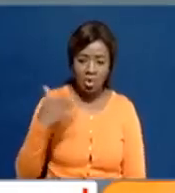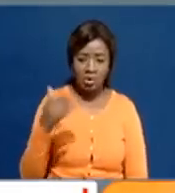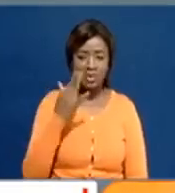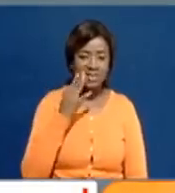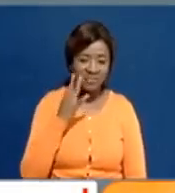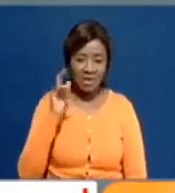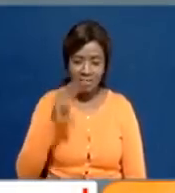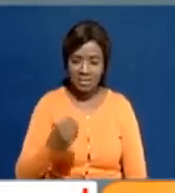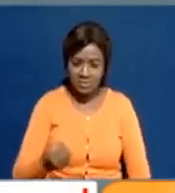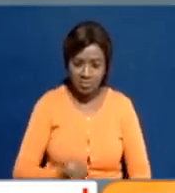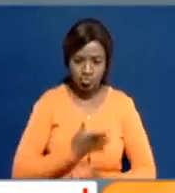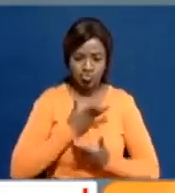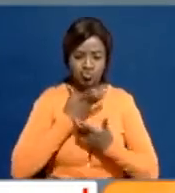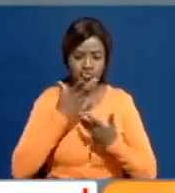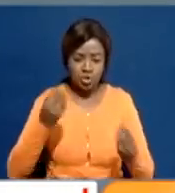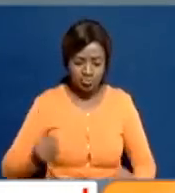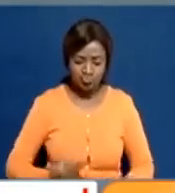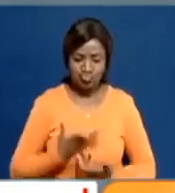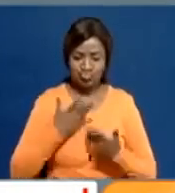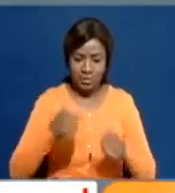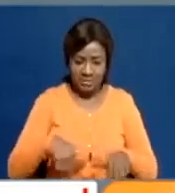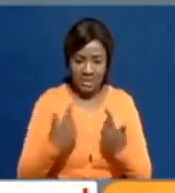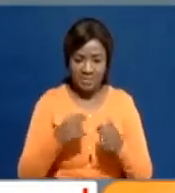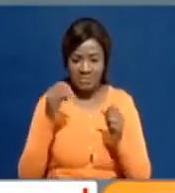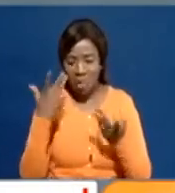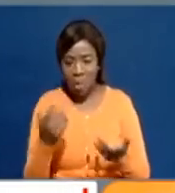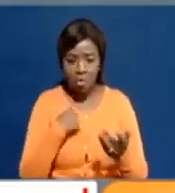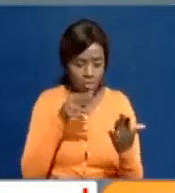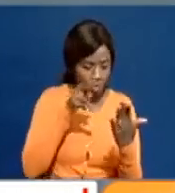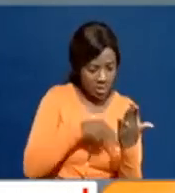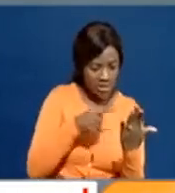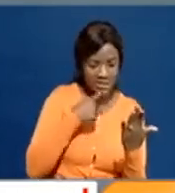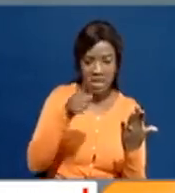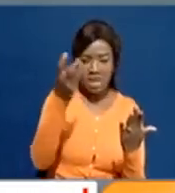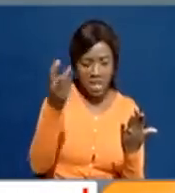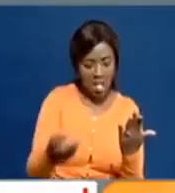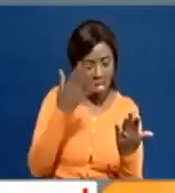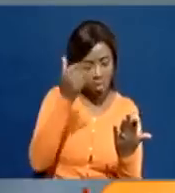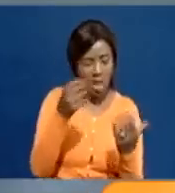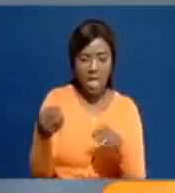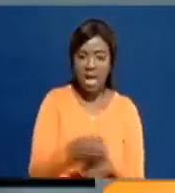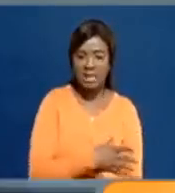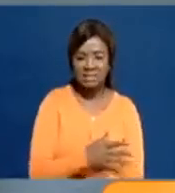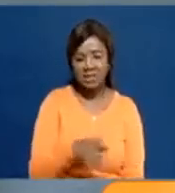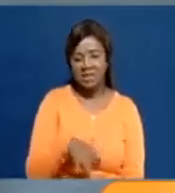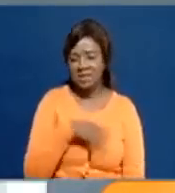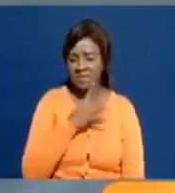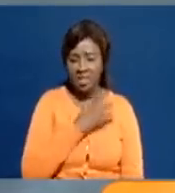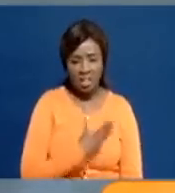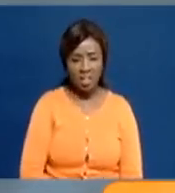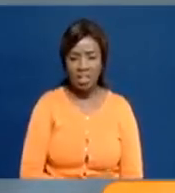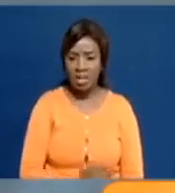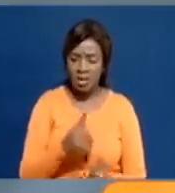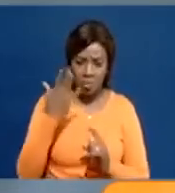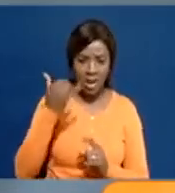you renew your spirit. Every cancer death that you read about, that you hear about, diminishes you. Because you're still battling. You're still a